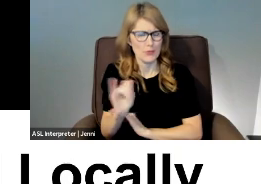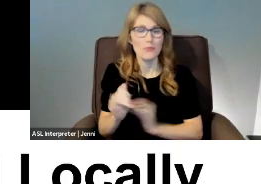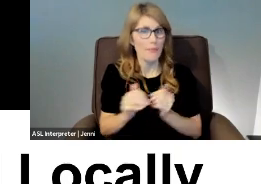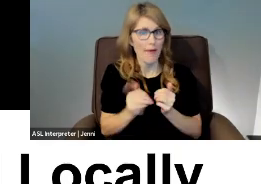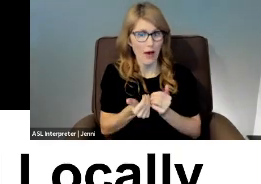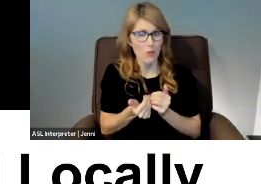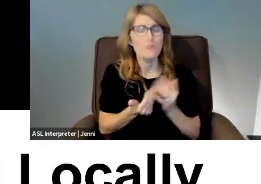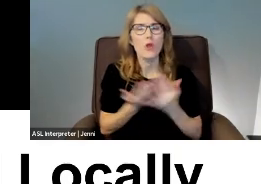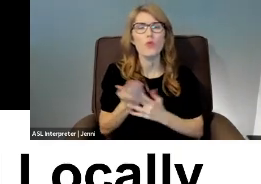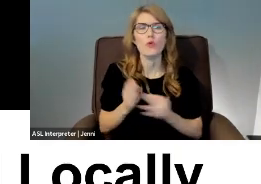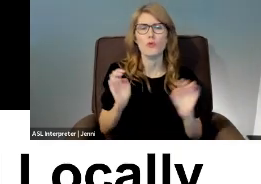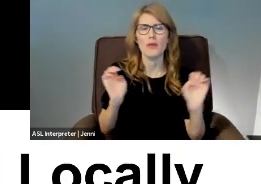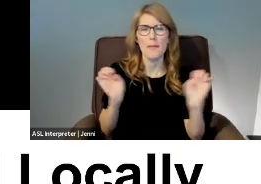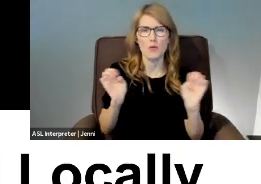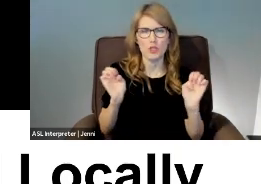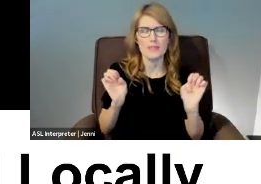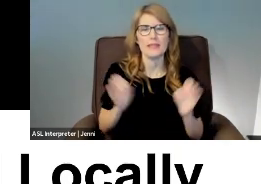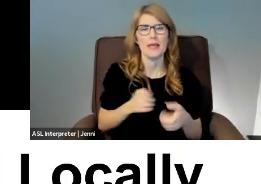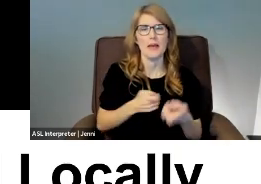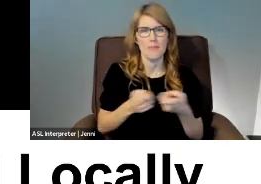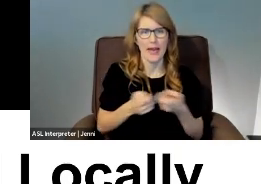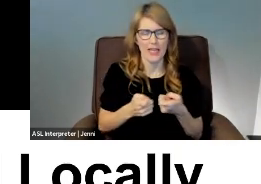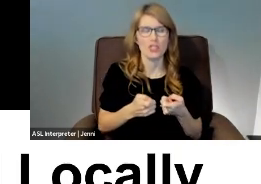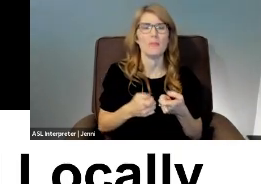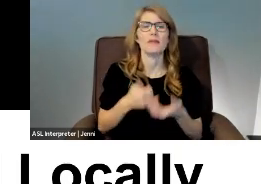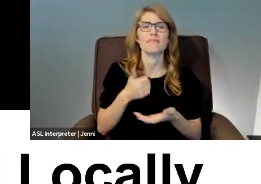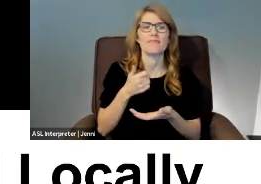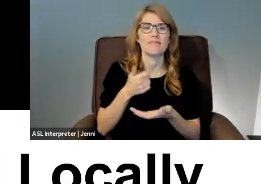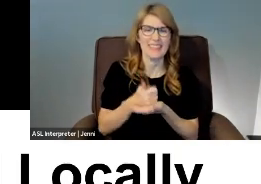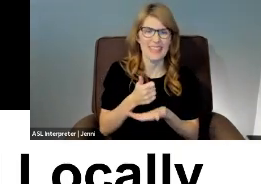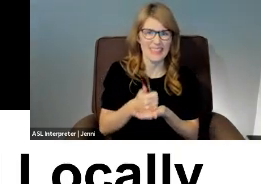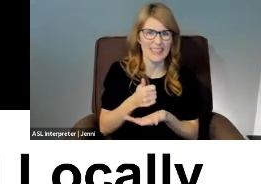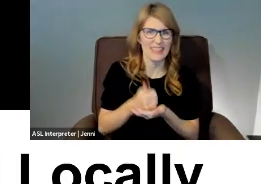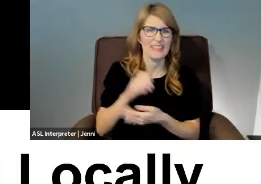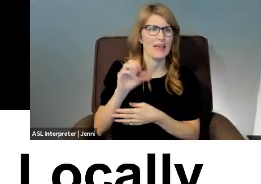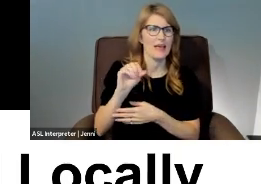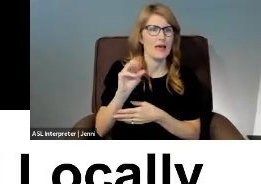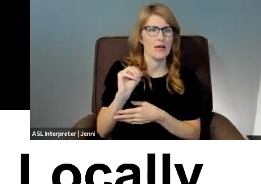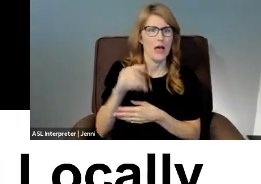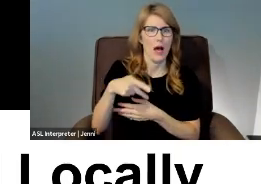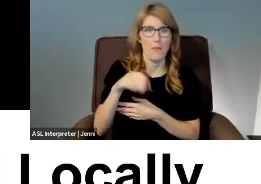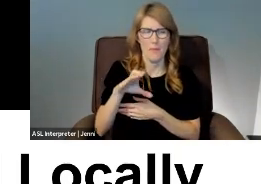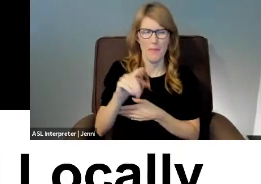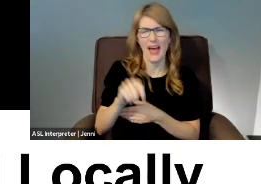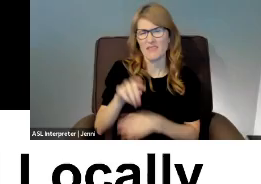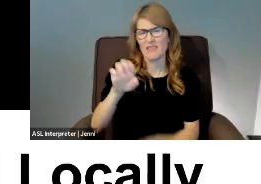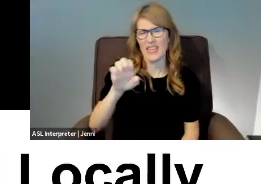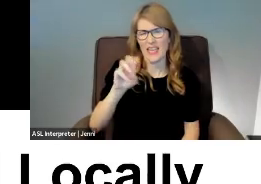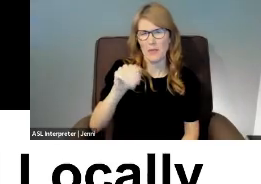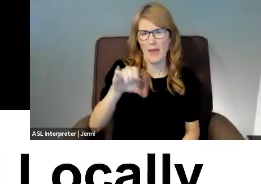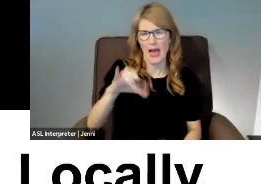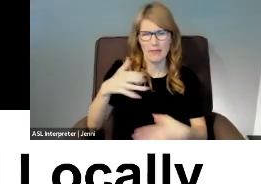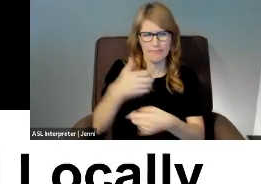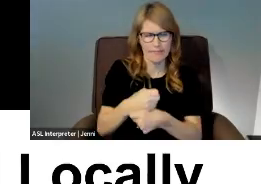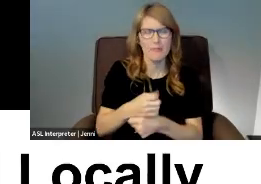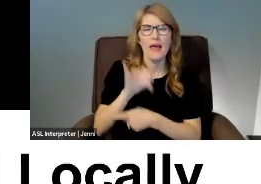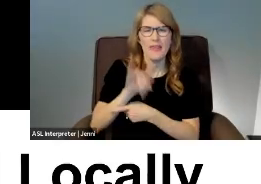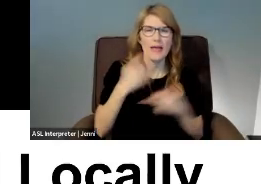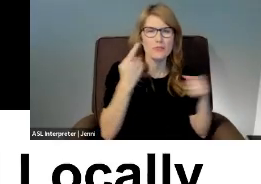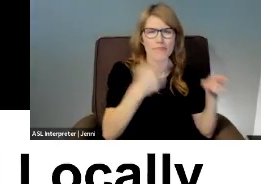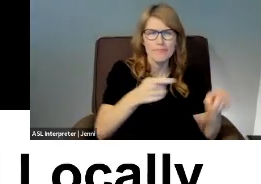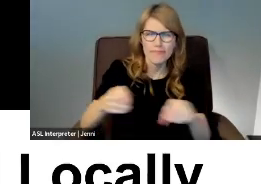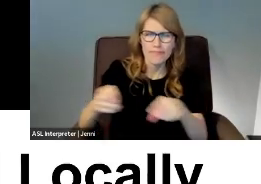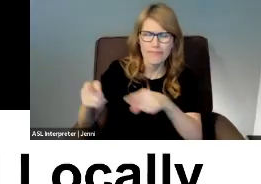Emergency Management Assistance Compact, or EMAC, which is a mutual aid agreement among states and territories in the United States.